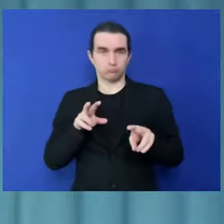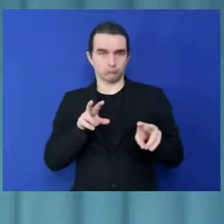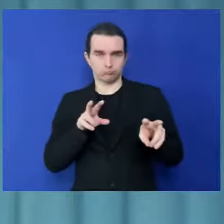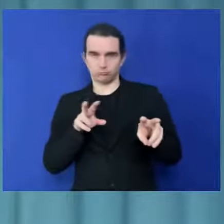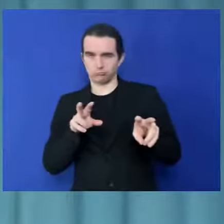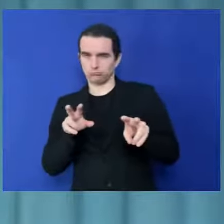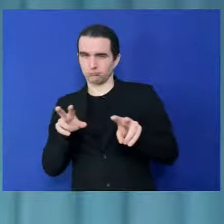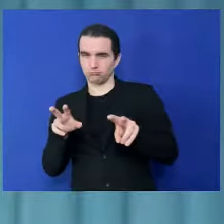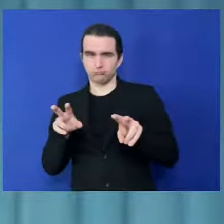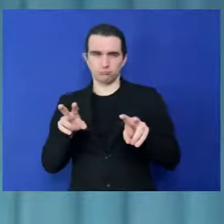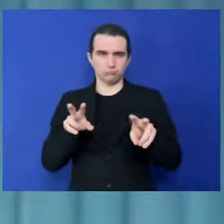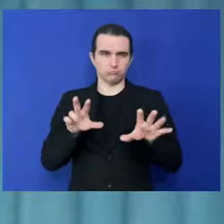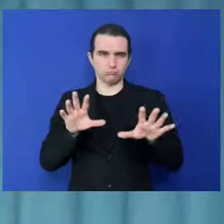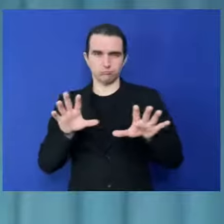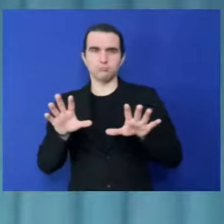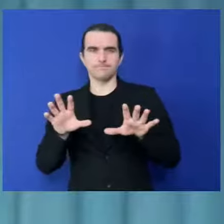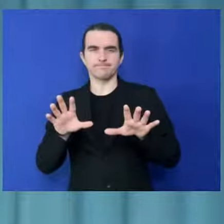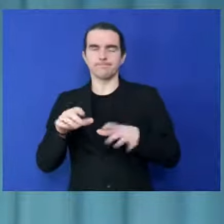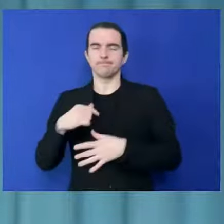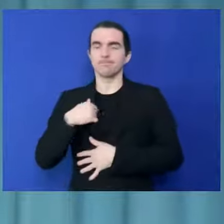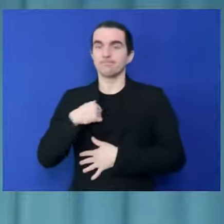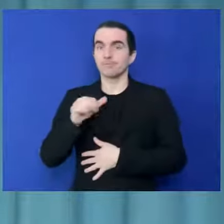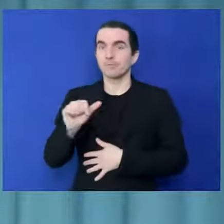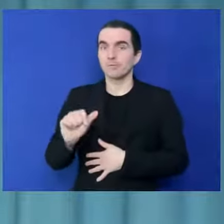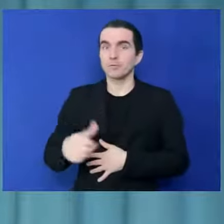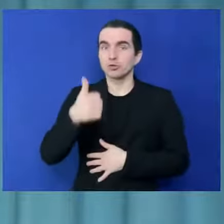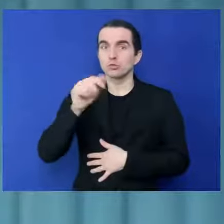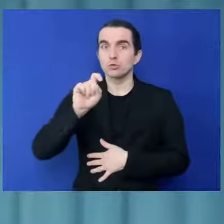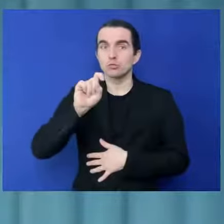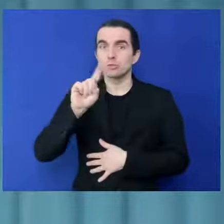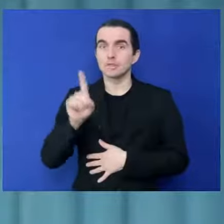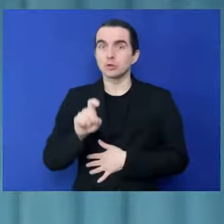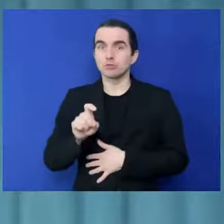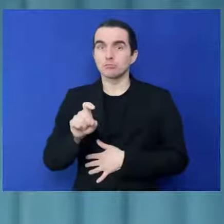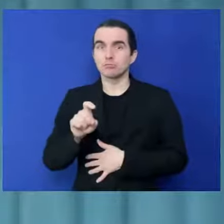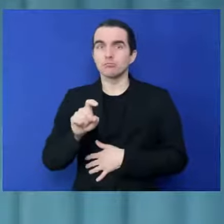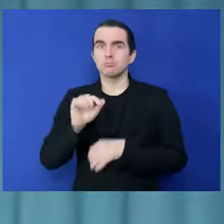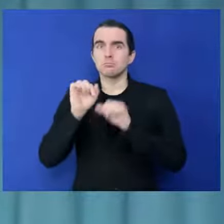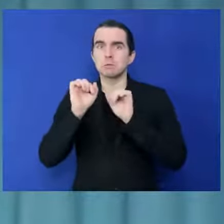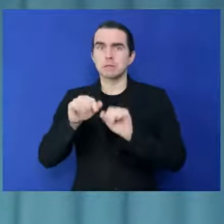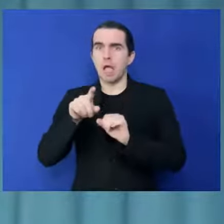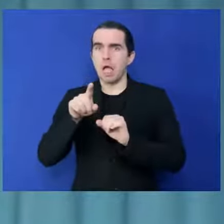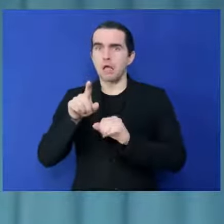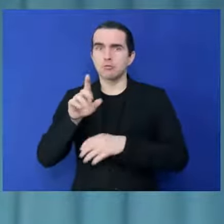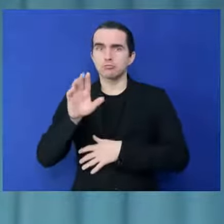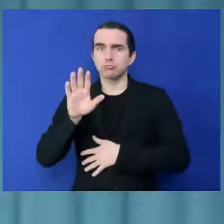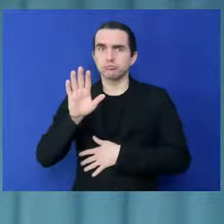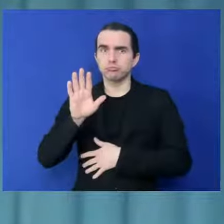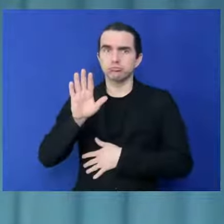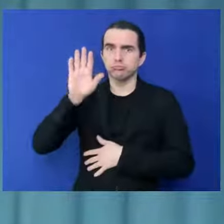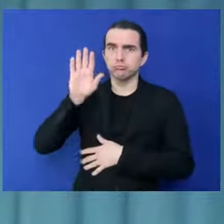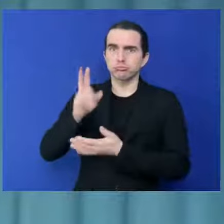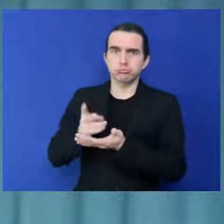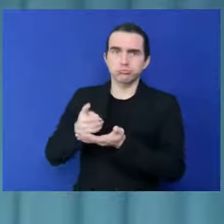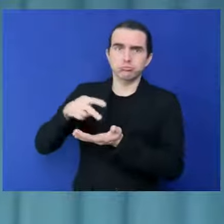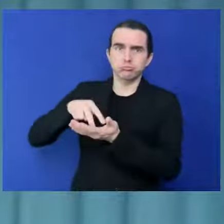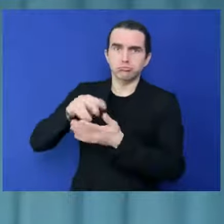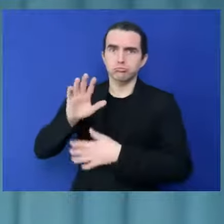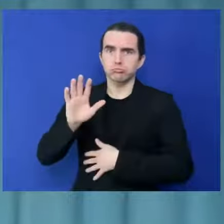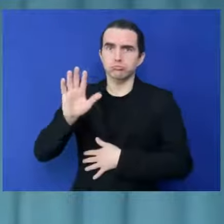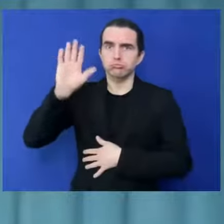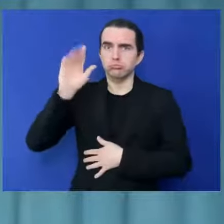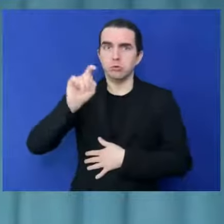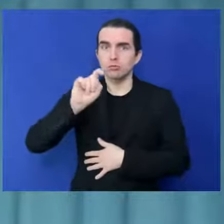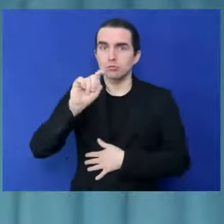also talking to municipalities or to metro operators, if I understand it correctly, and you said they don't need to install anything